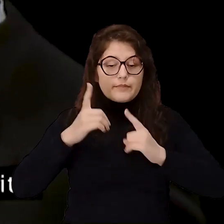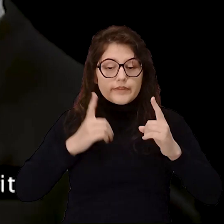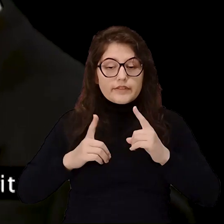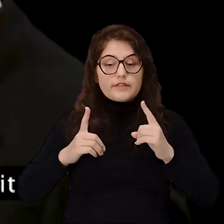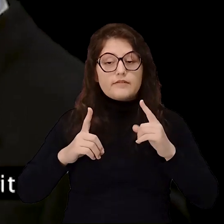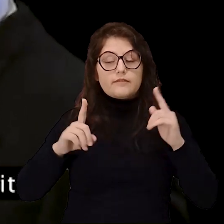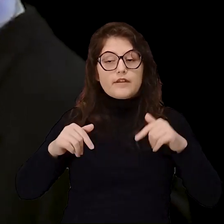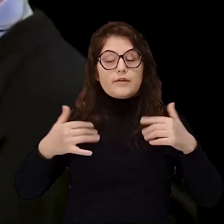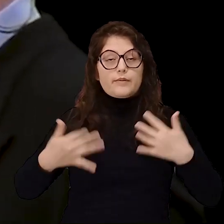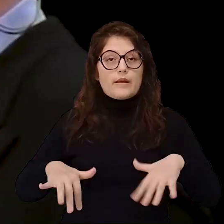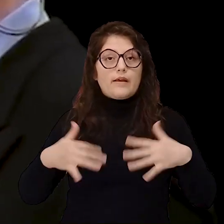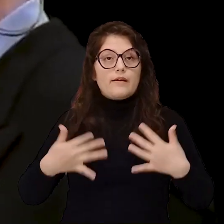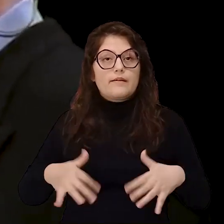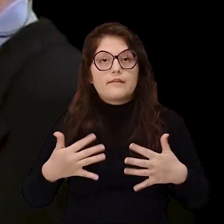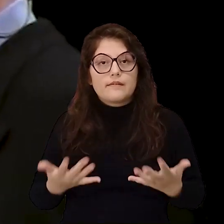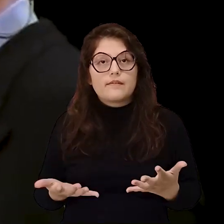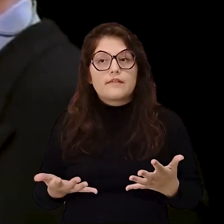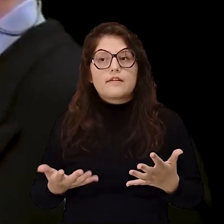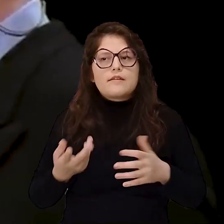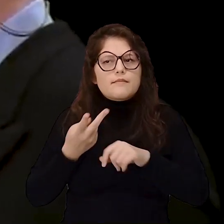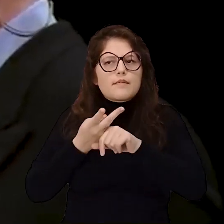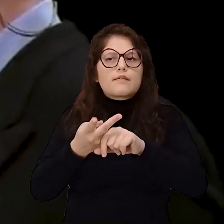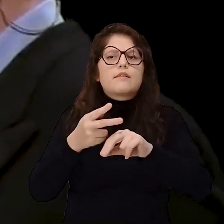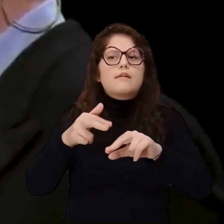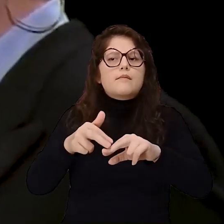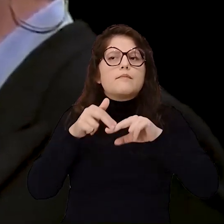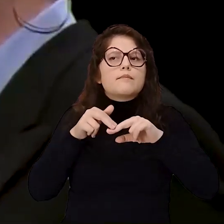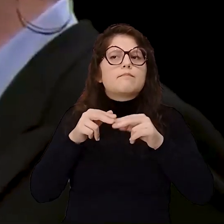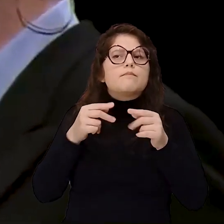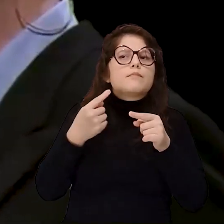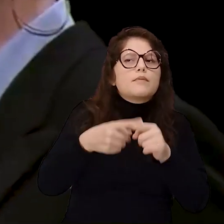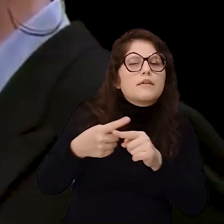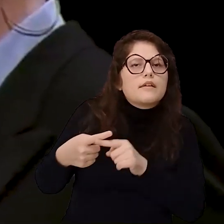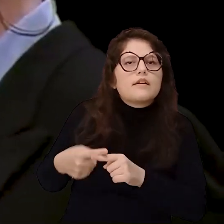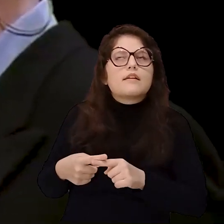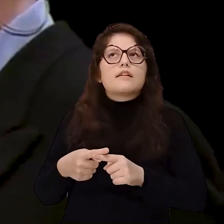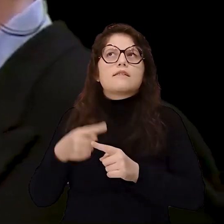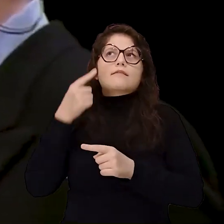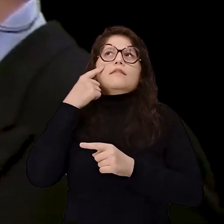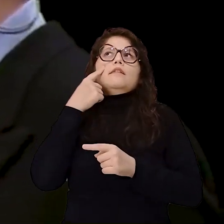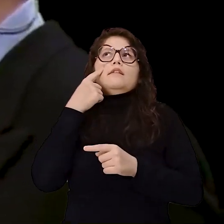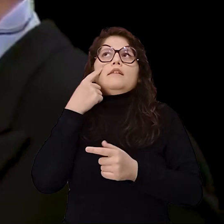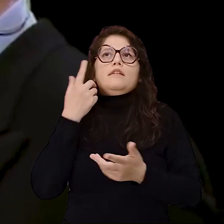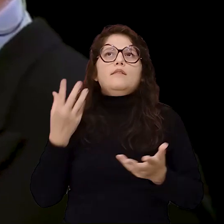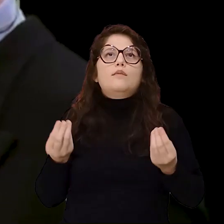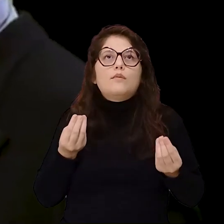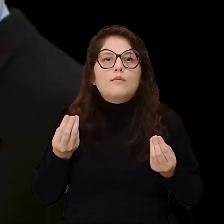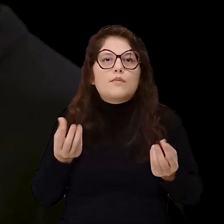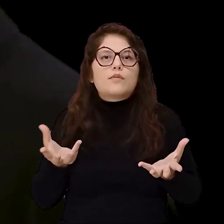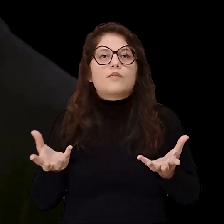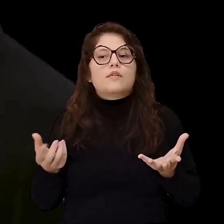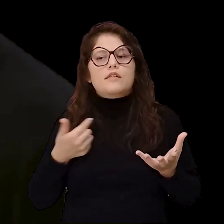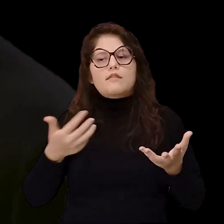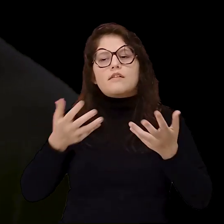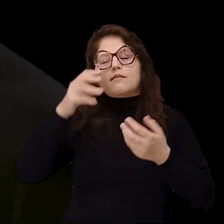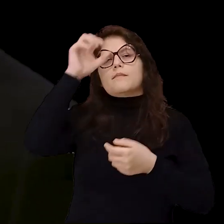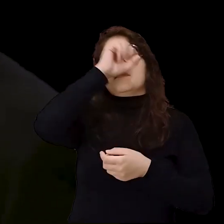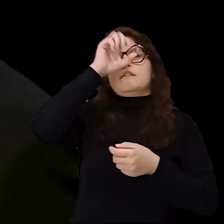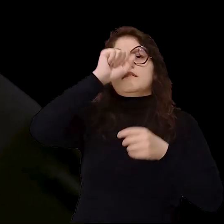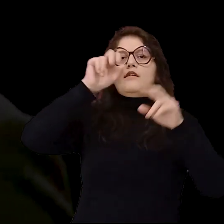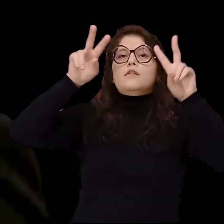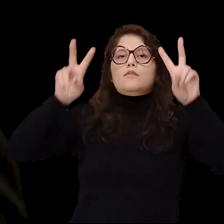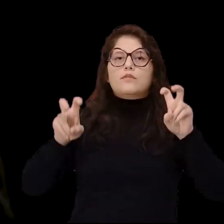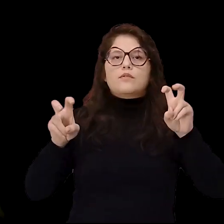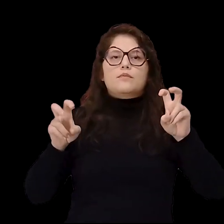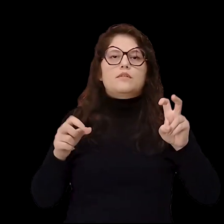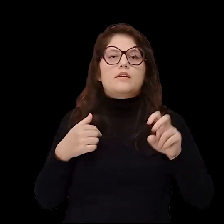been very meaningful. It's of seeking that meaning and thinking when it comes again, this will be hellish, but I will learn something